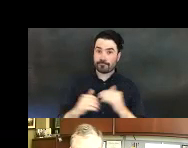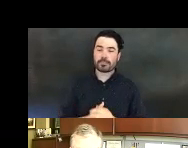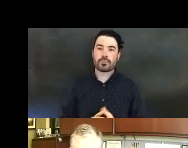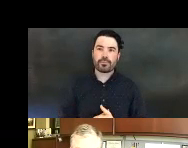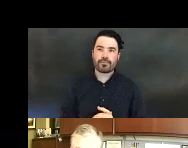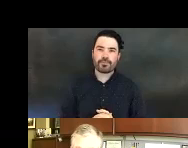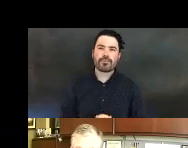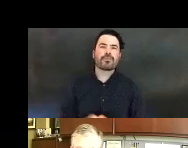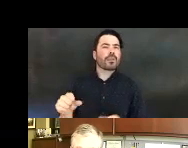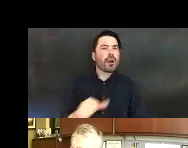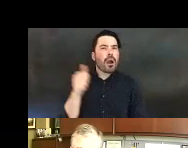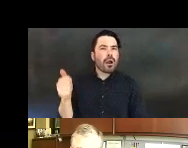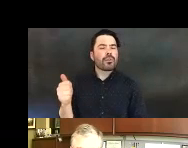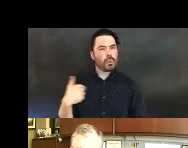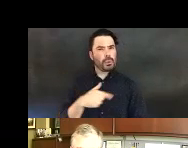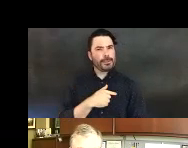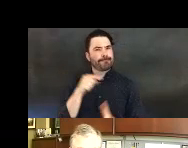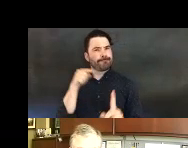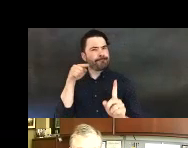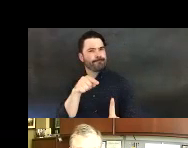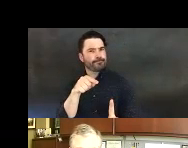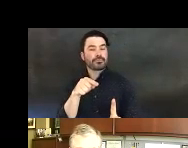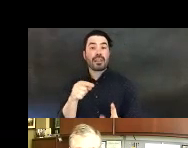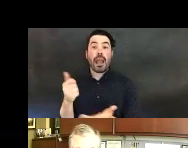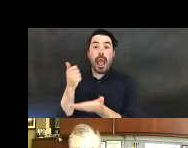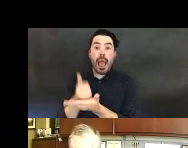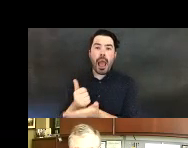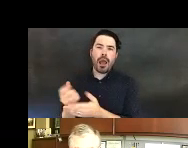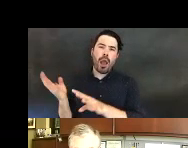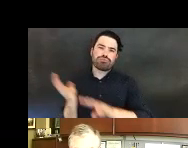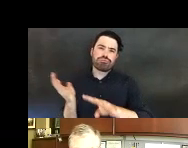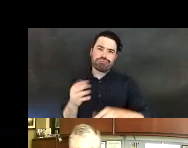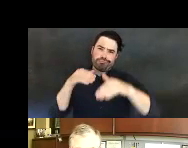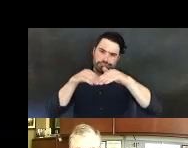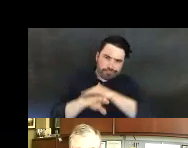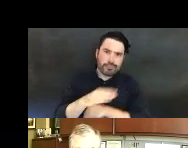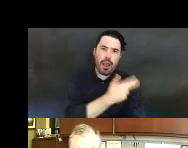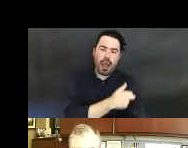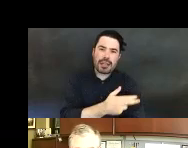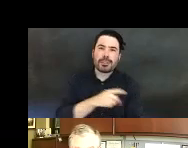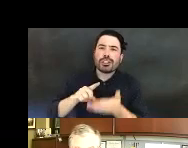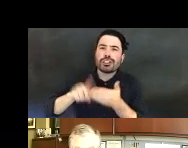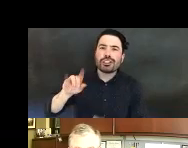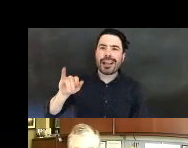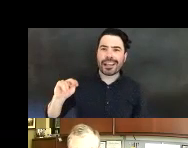Another effort in order to streamline check-in within ambulatory care and promote safety and keep our employees and staff